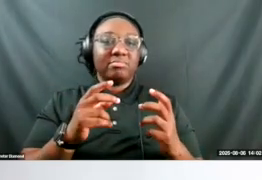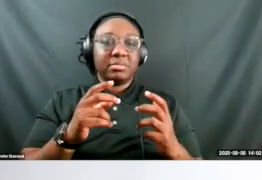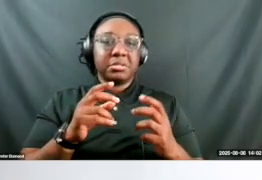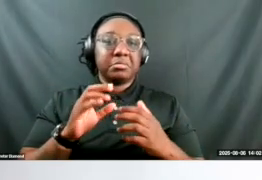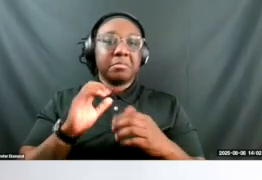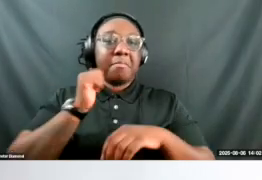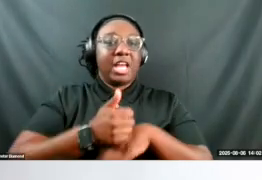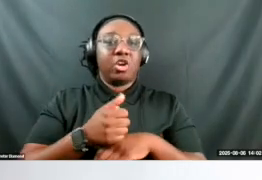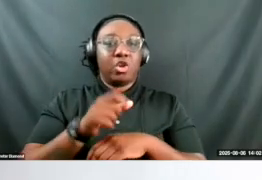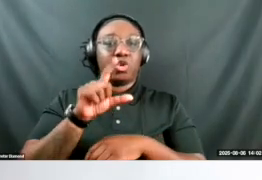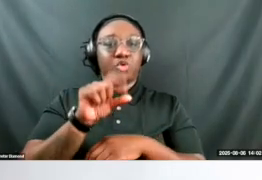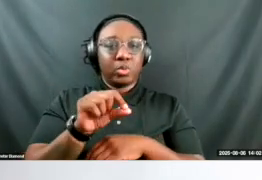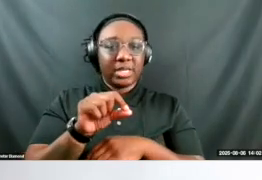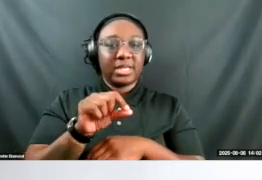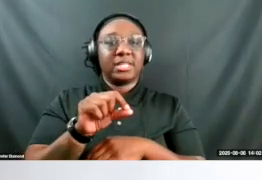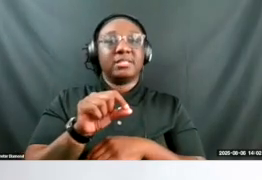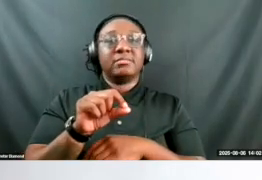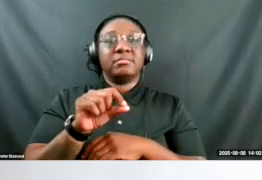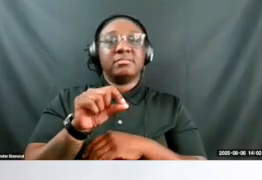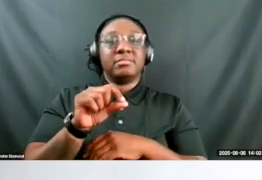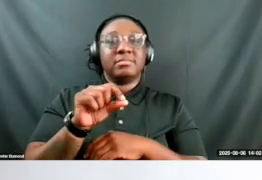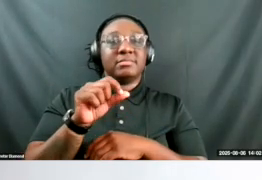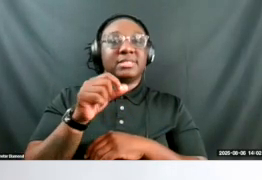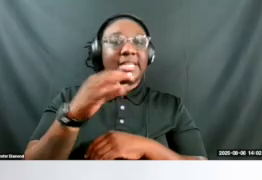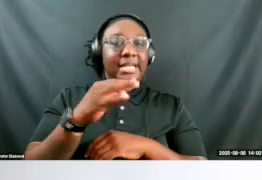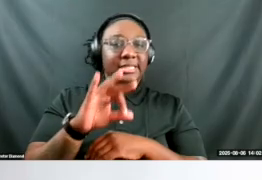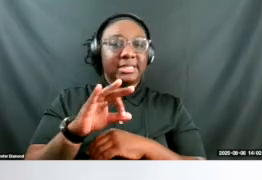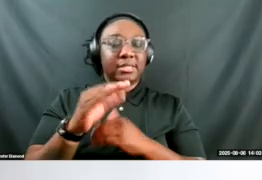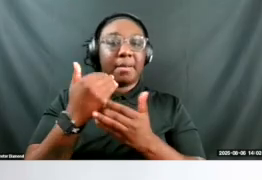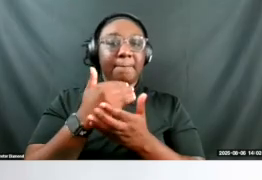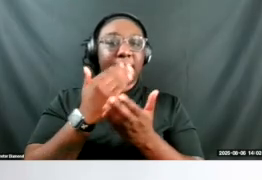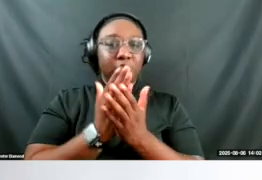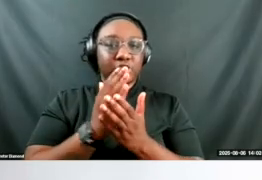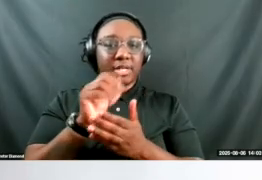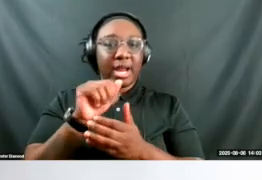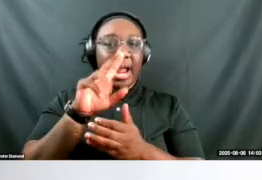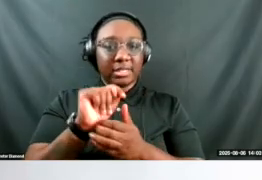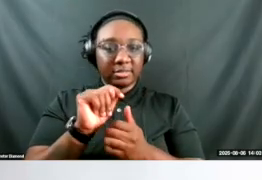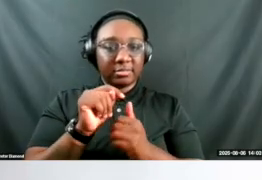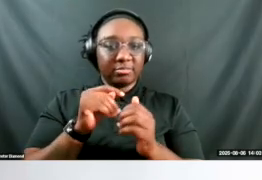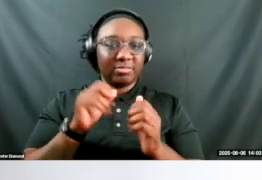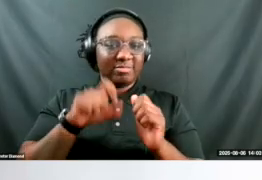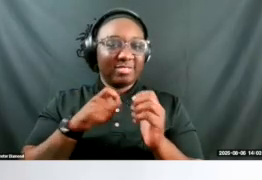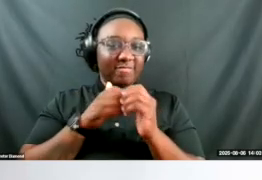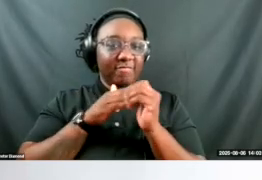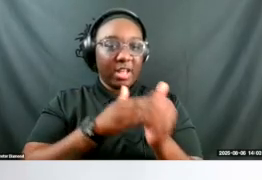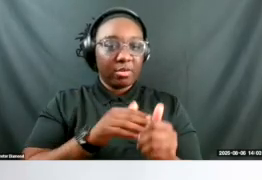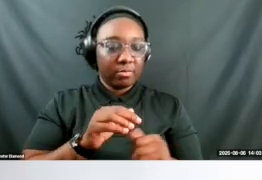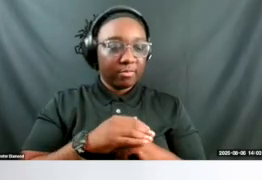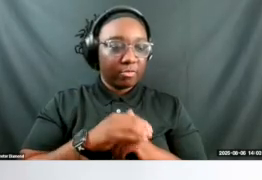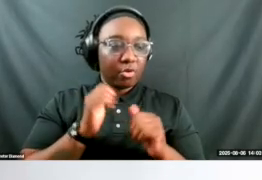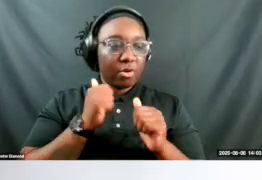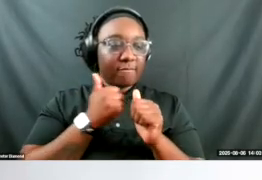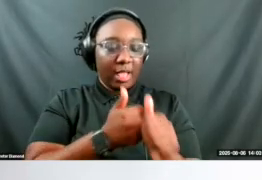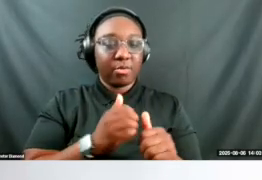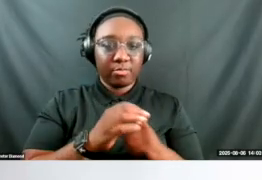One of the core components of the long-term plan is laying out a longer-term vision for the vehicle purchase incentive